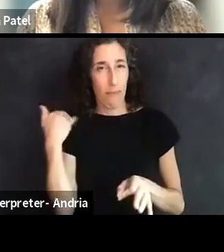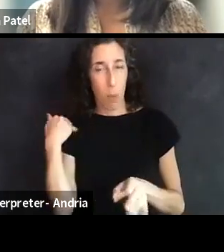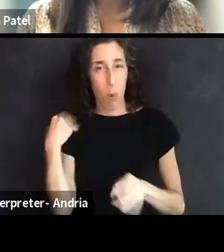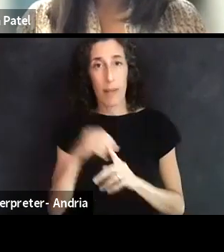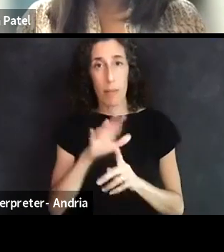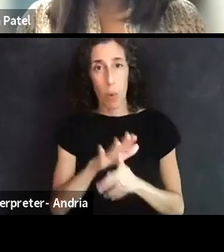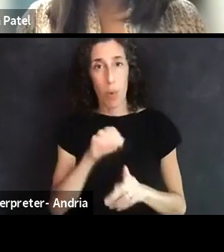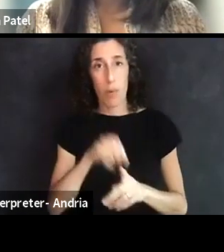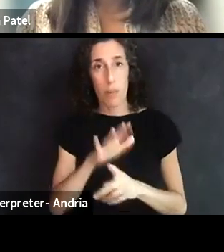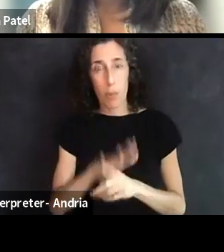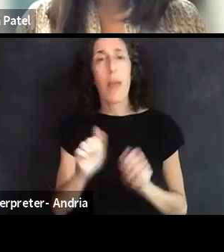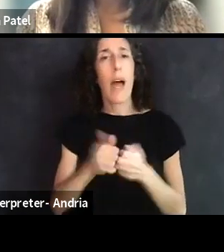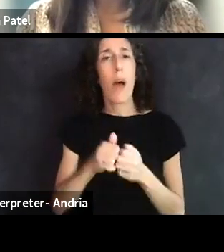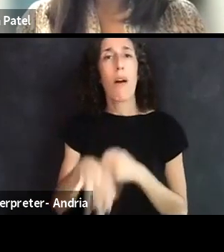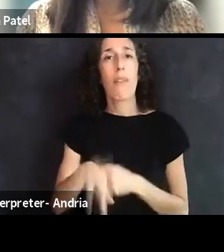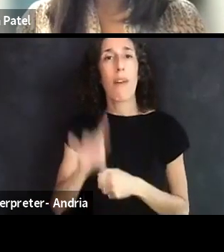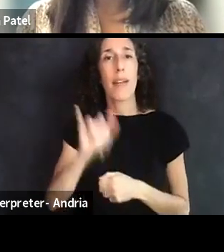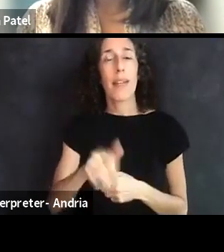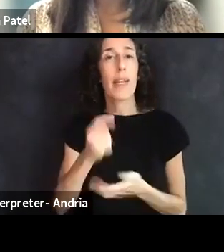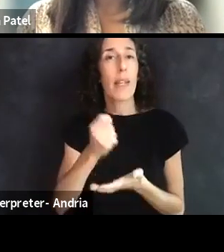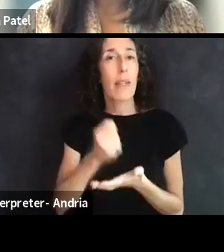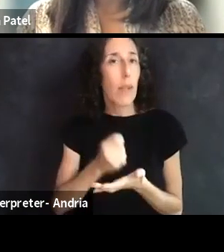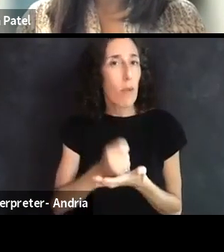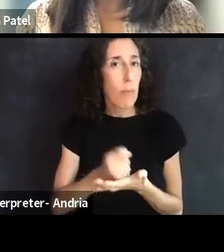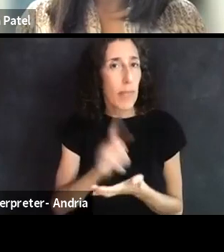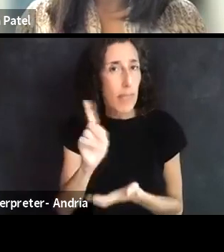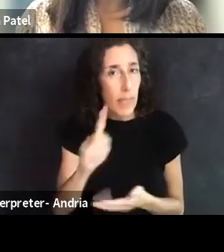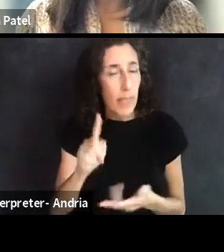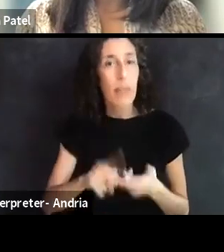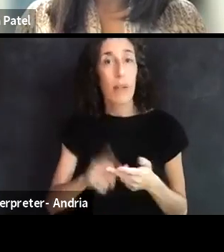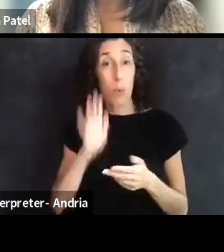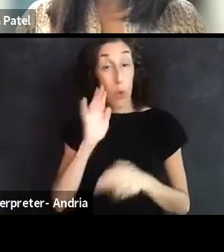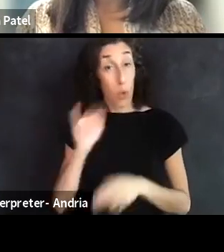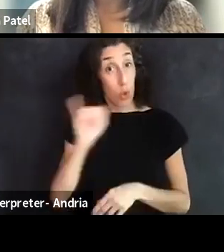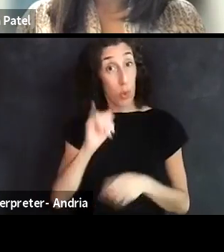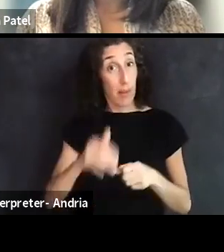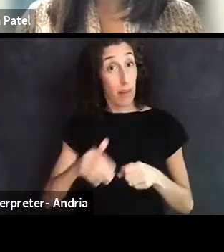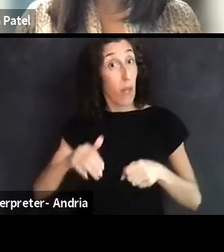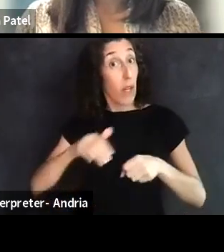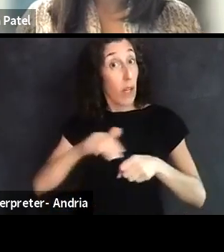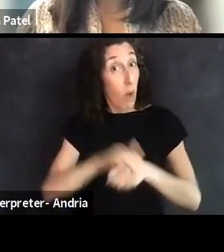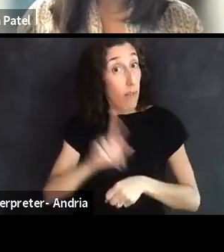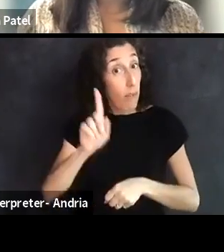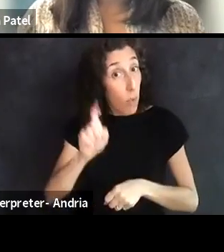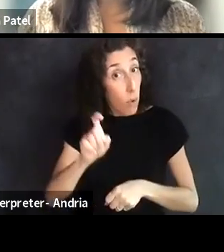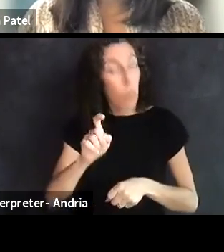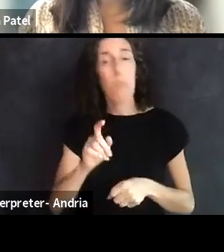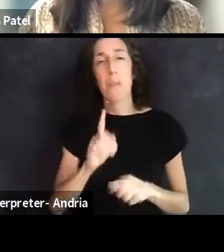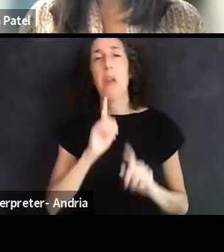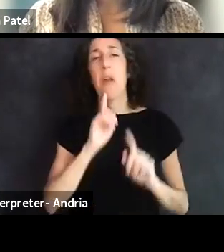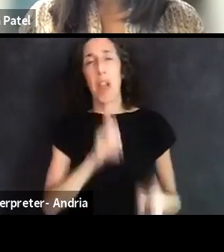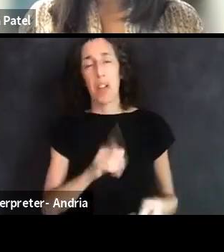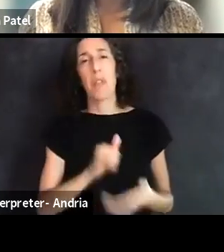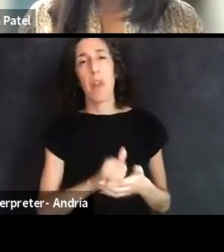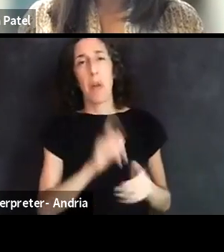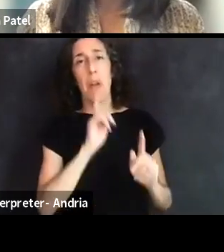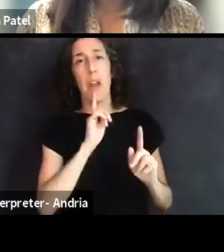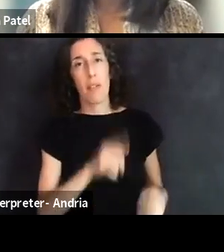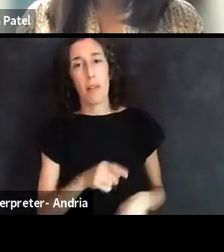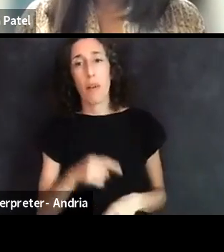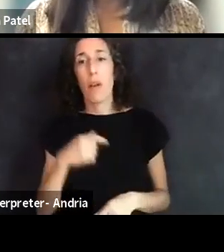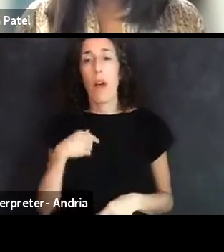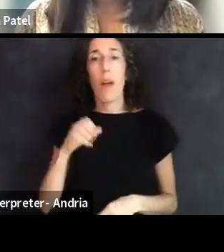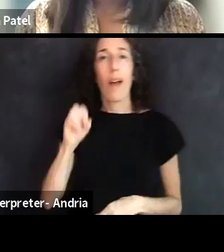to make sure that it's covered by insurance? And just talk a little bit about that. I know I had shared a link in the chat to